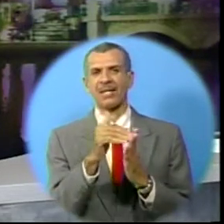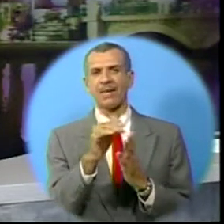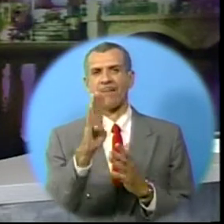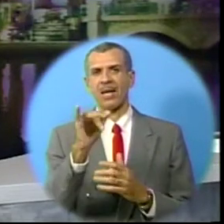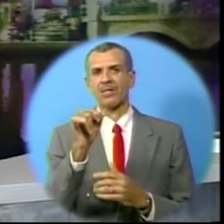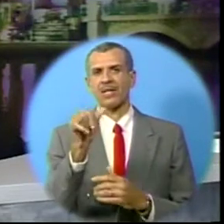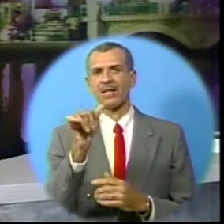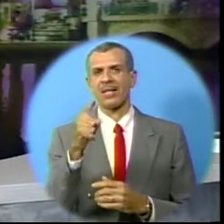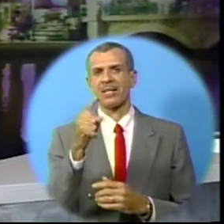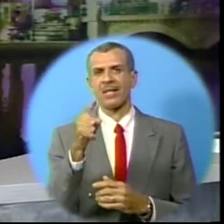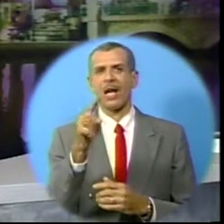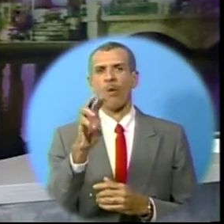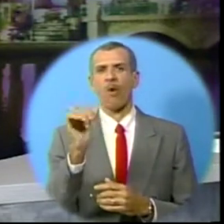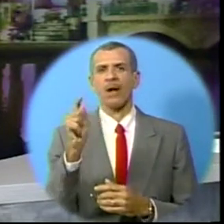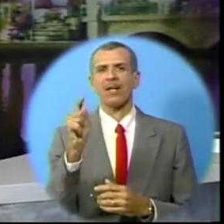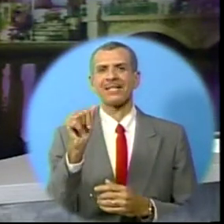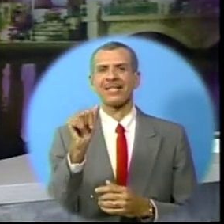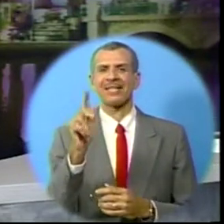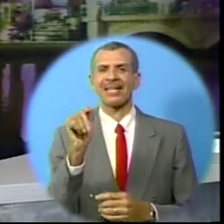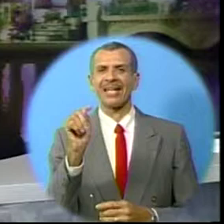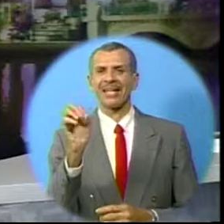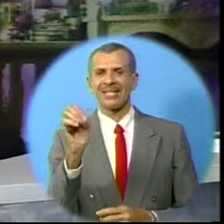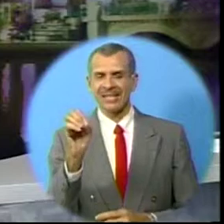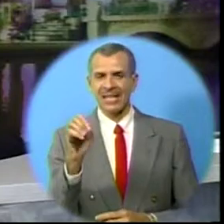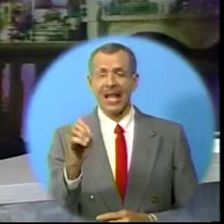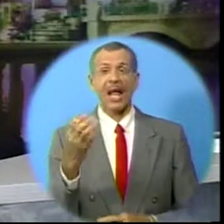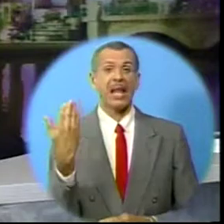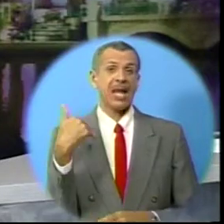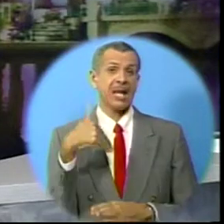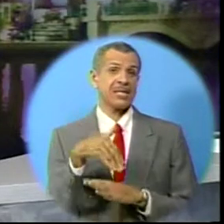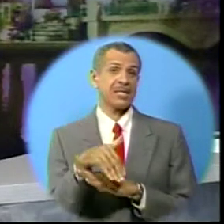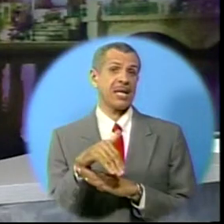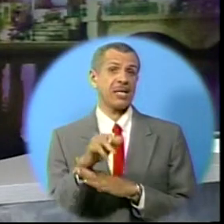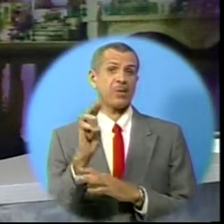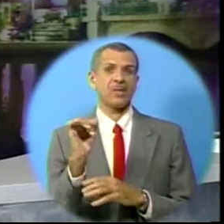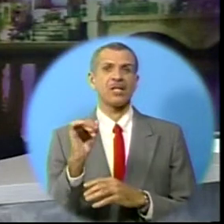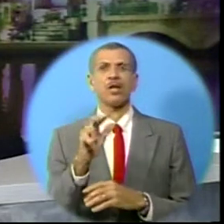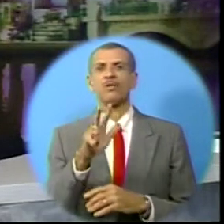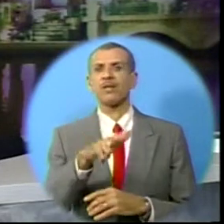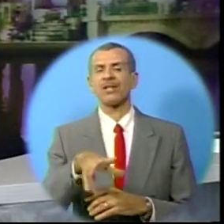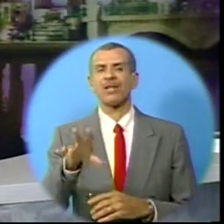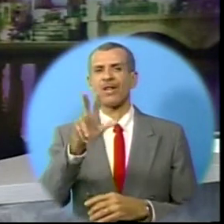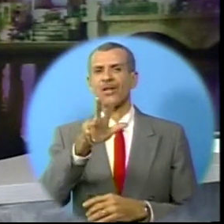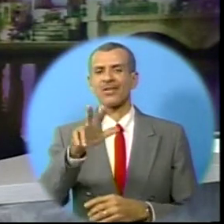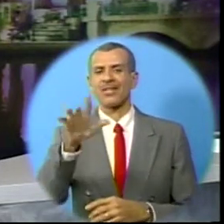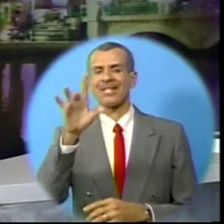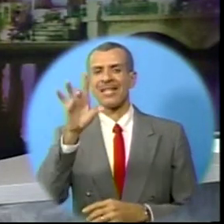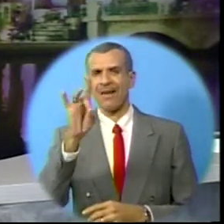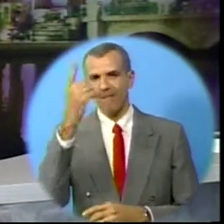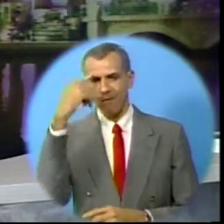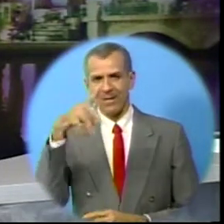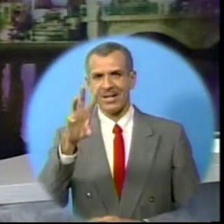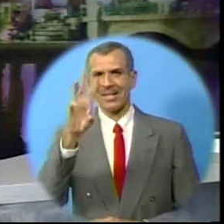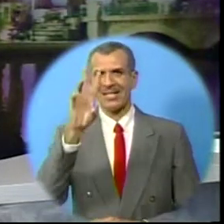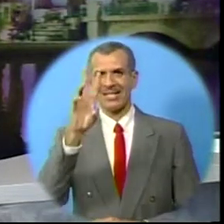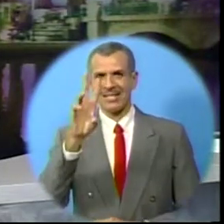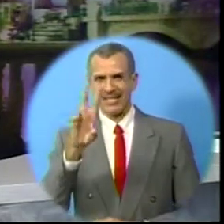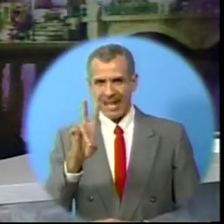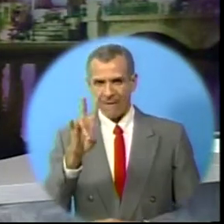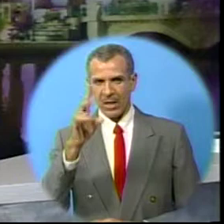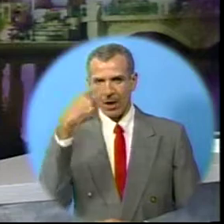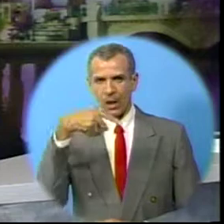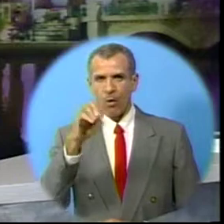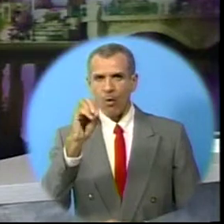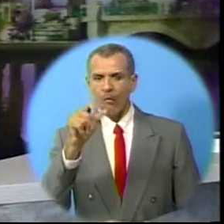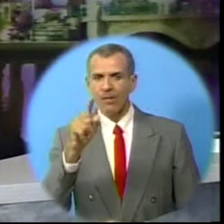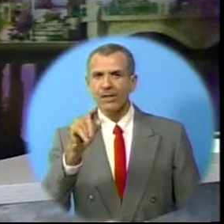Warner Park in St. Kitts. As we reported last night, the Windies made 338 for 7 in their 50 overs, with man of